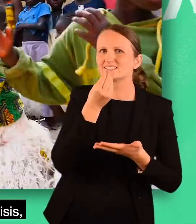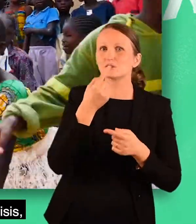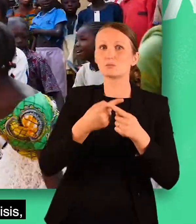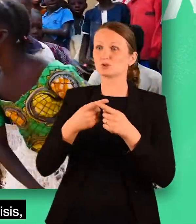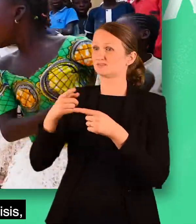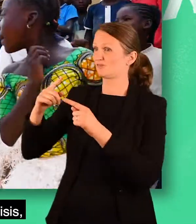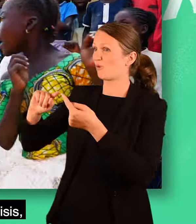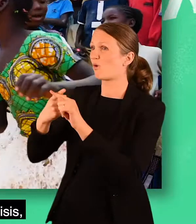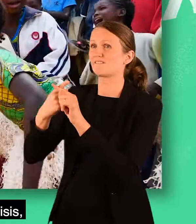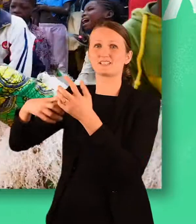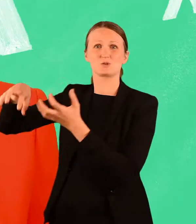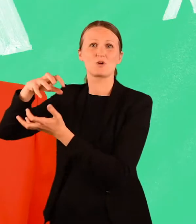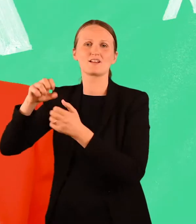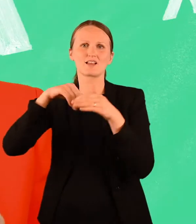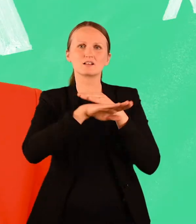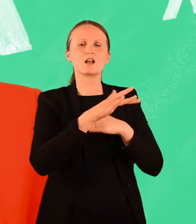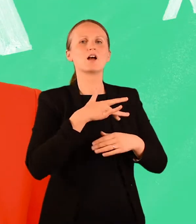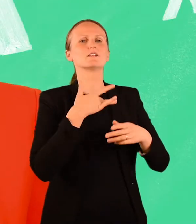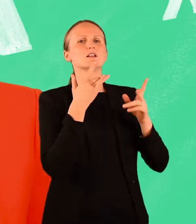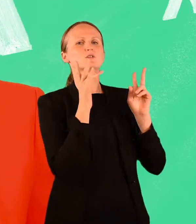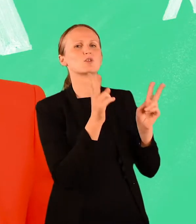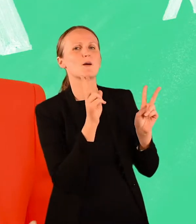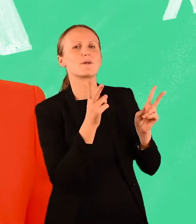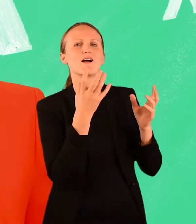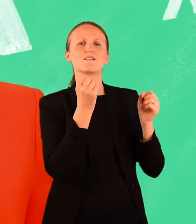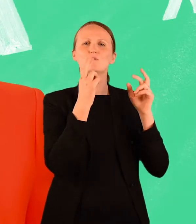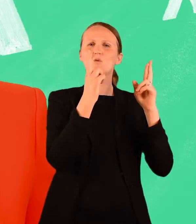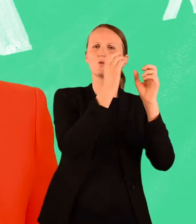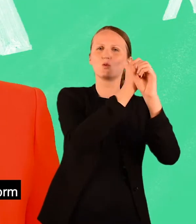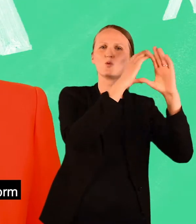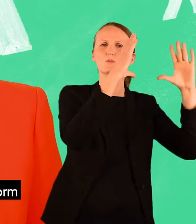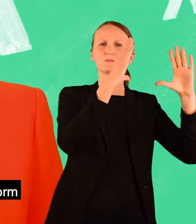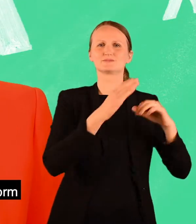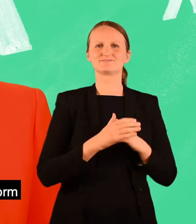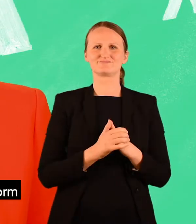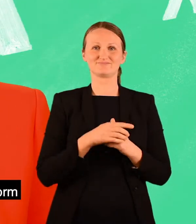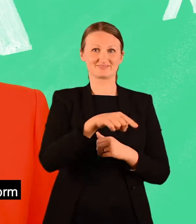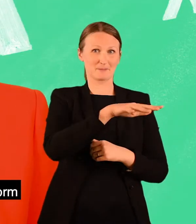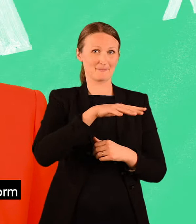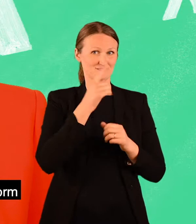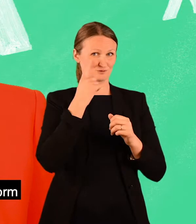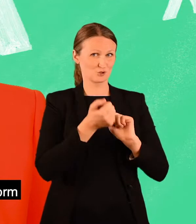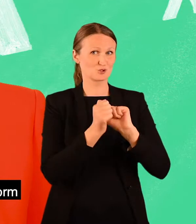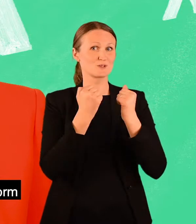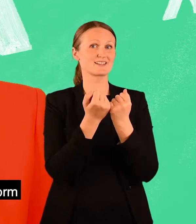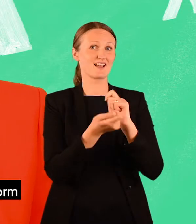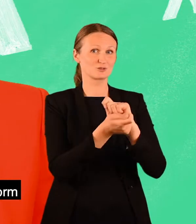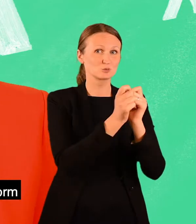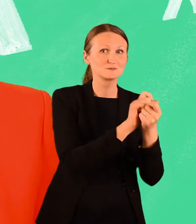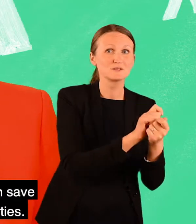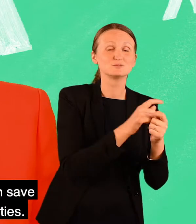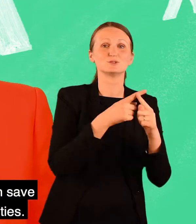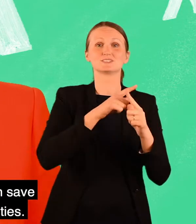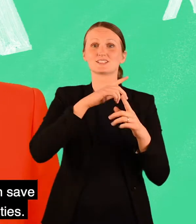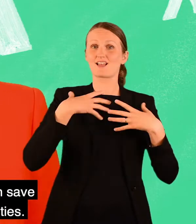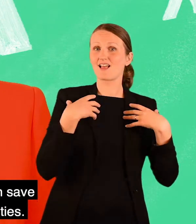of conflict and crisis, find normality and hope. They are platforms for social reform and